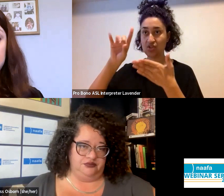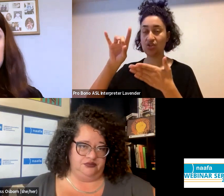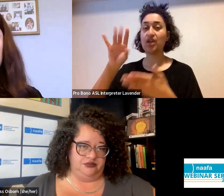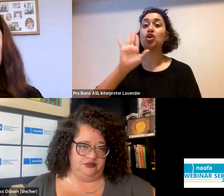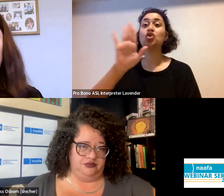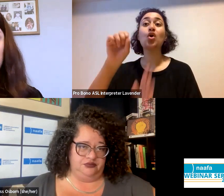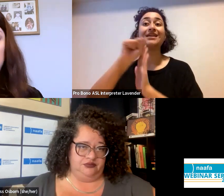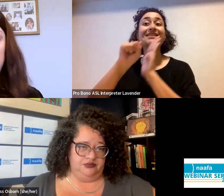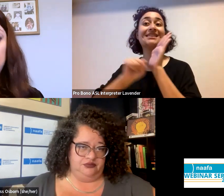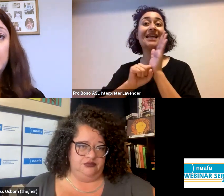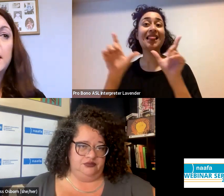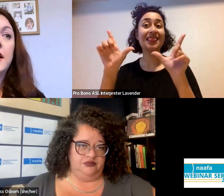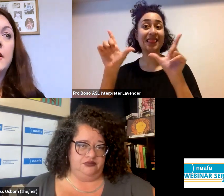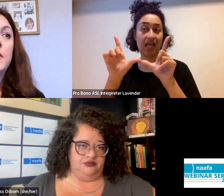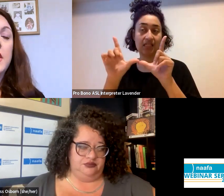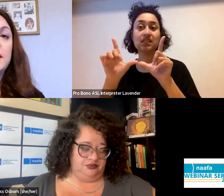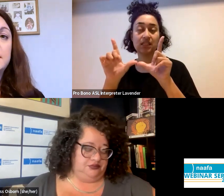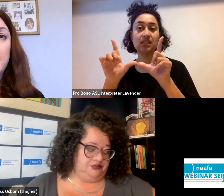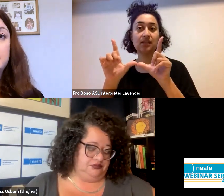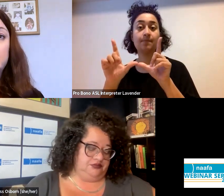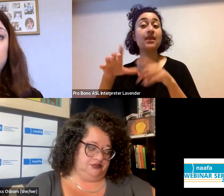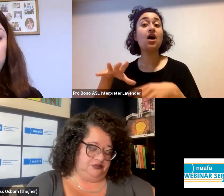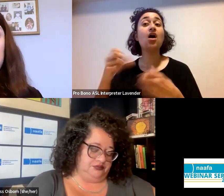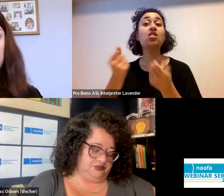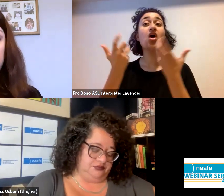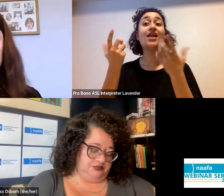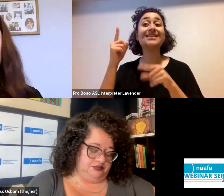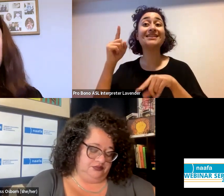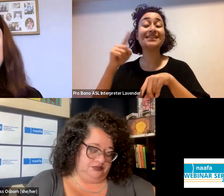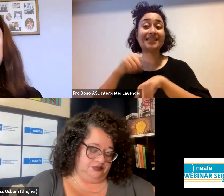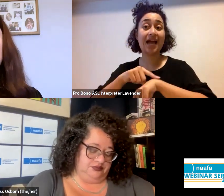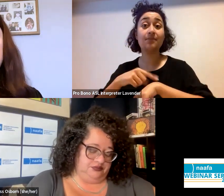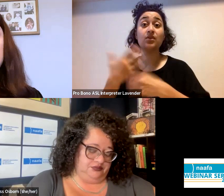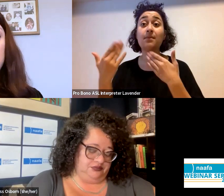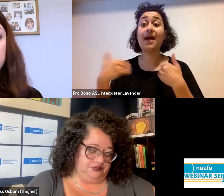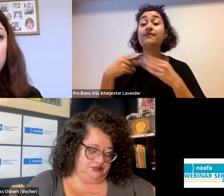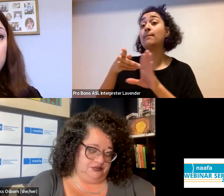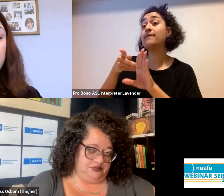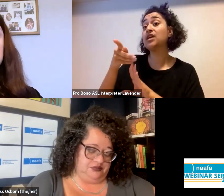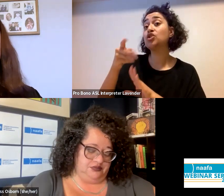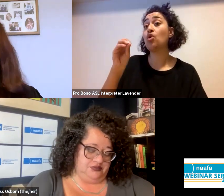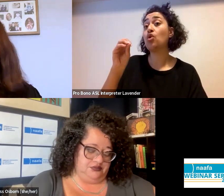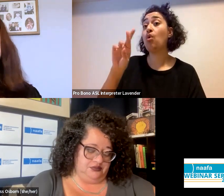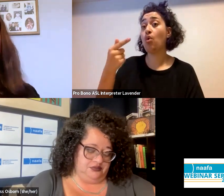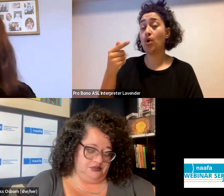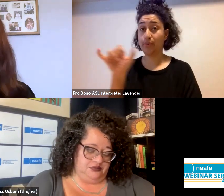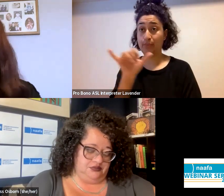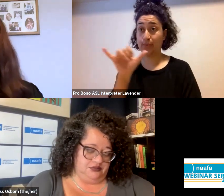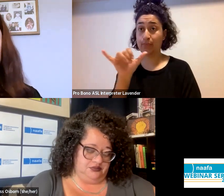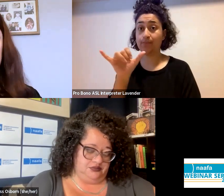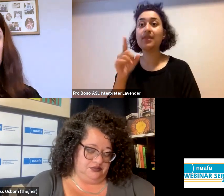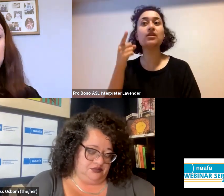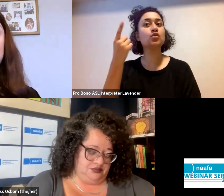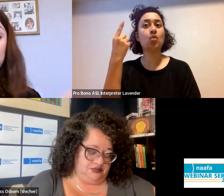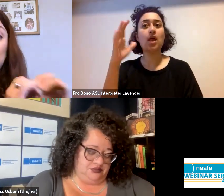province's licensing authority. A lot of the times there could be a professional organization as well too. This is one area